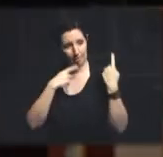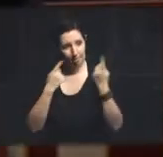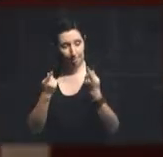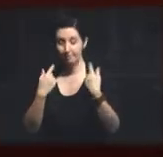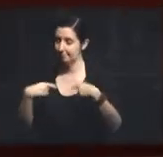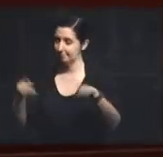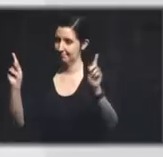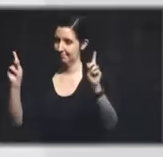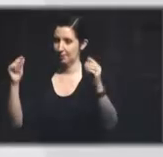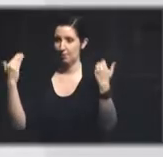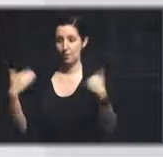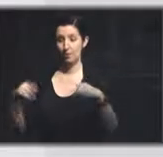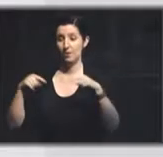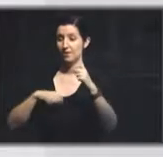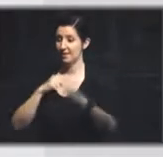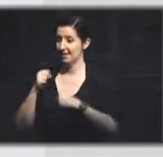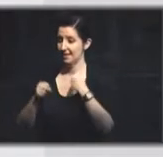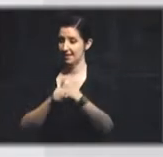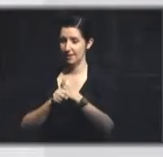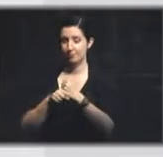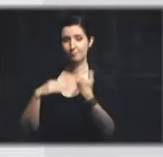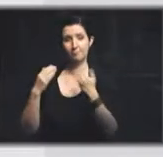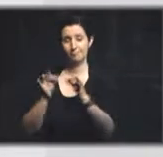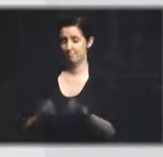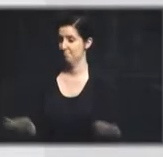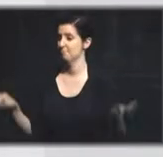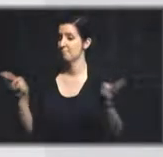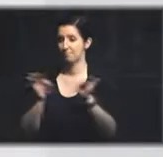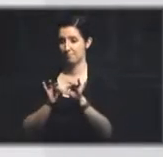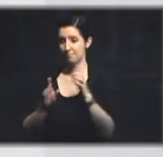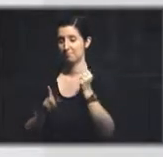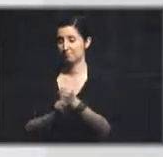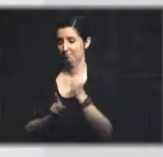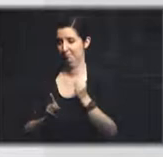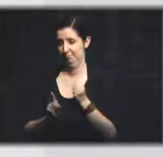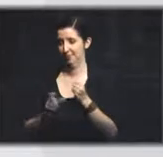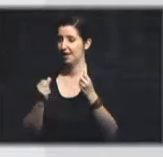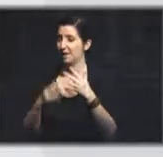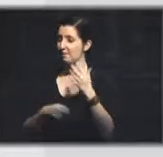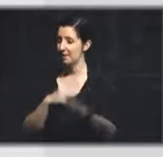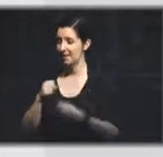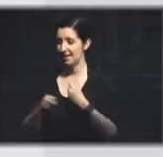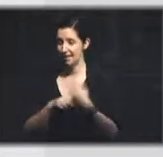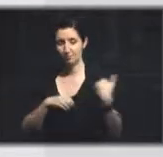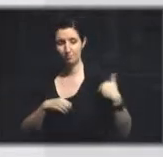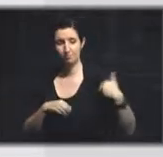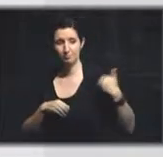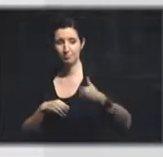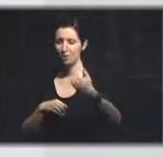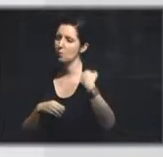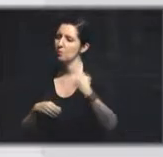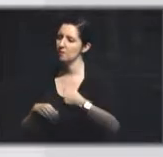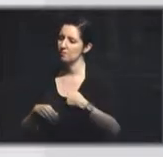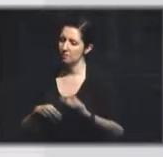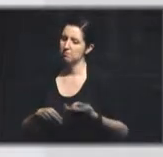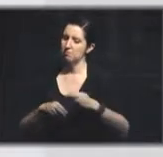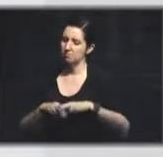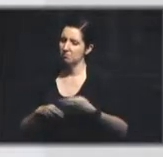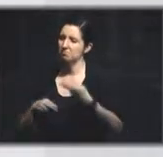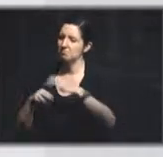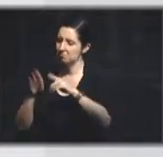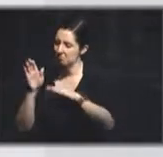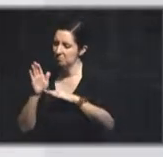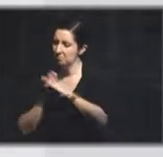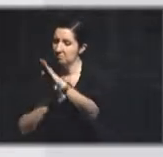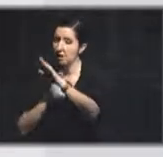watershed year for us. I would say for a number of years, we've been making gains. But the graph you see